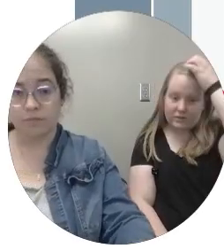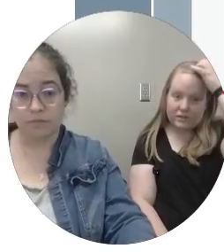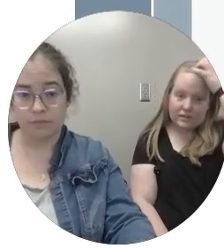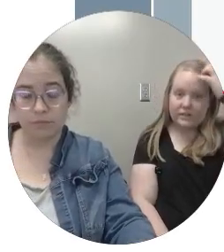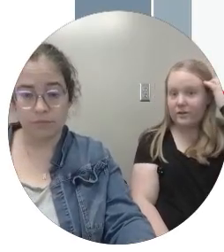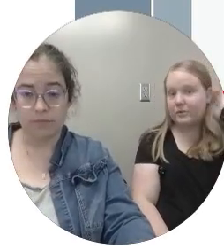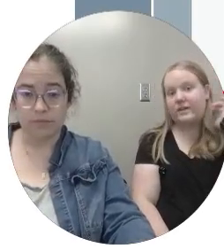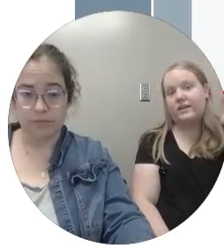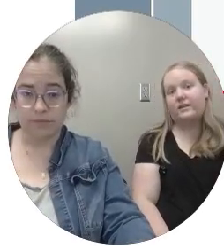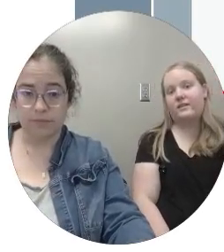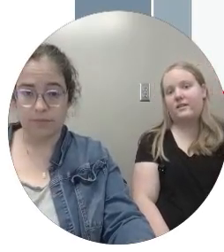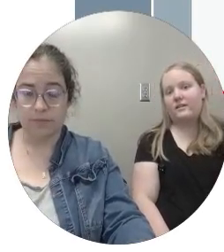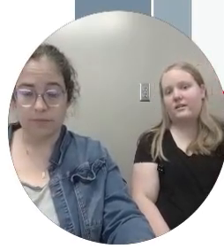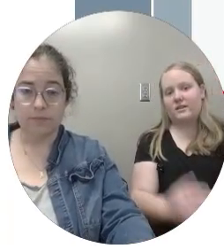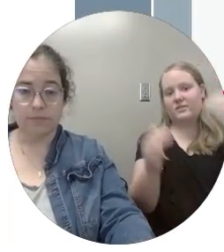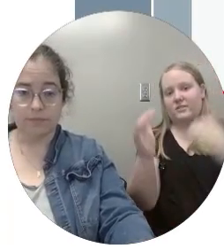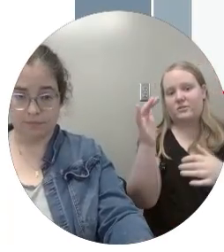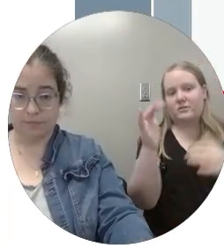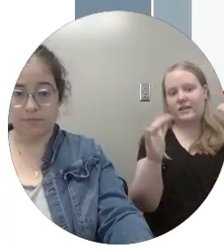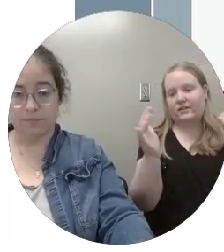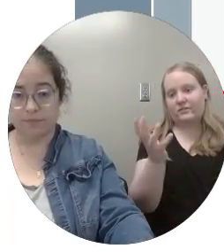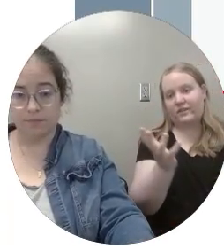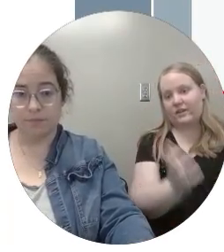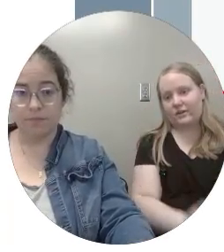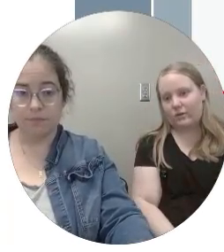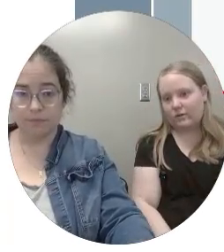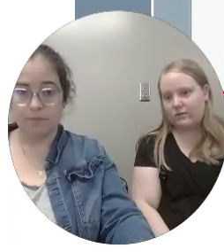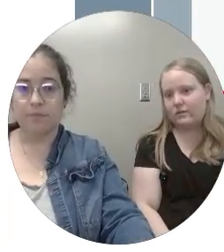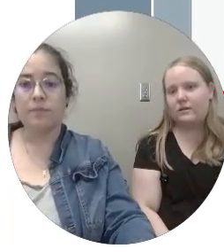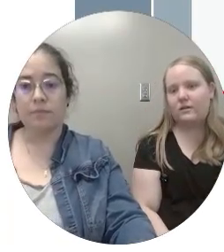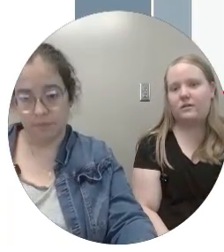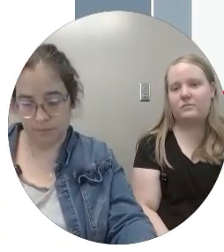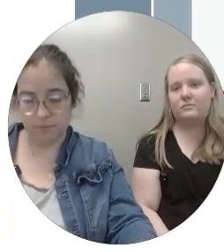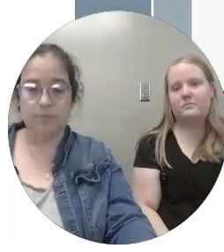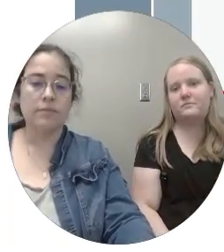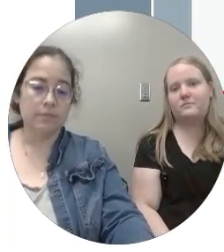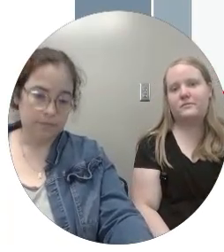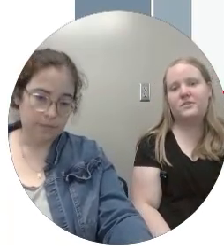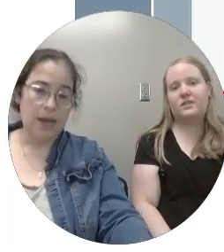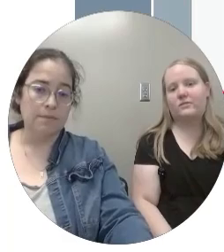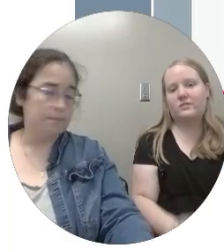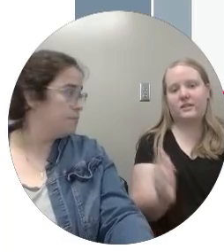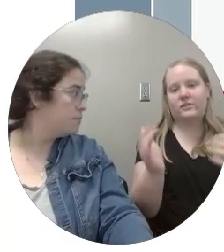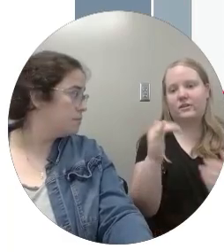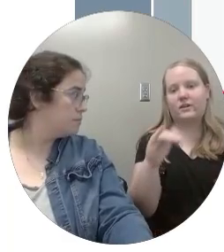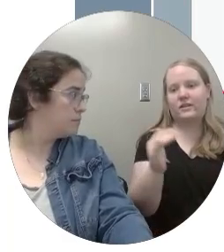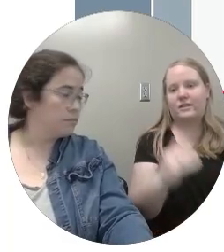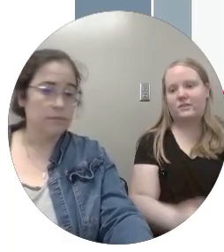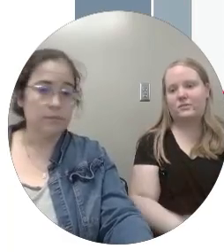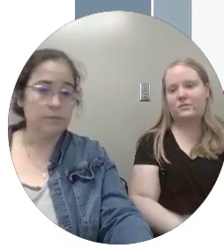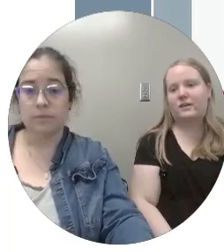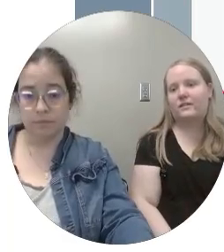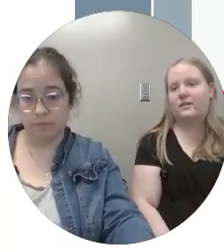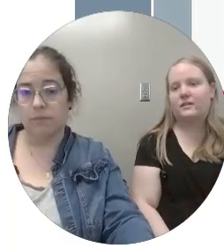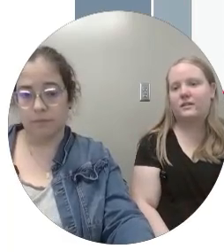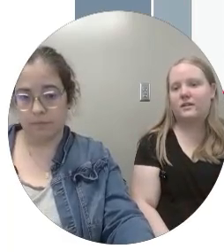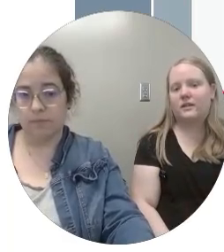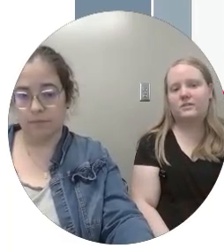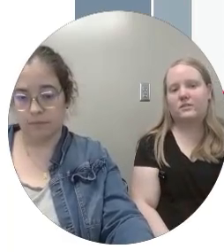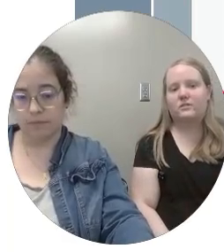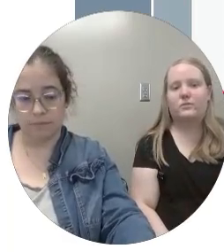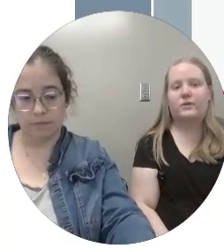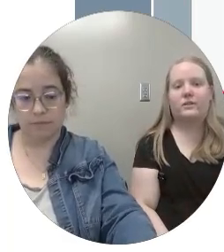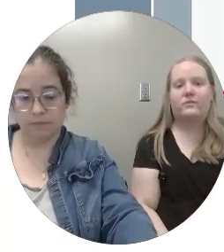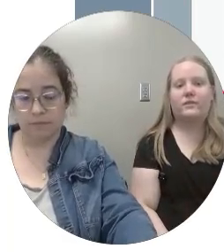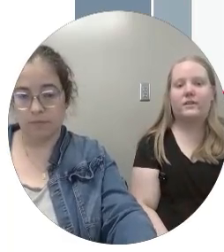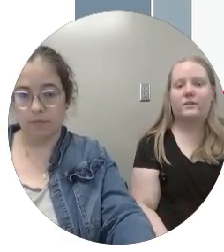of the airplane. So it was like a vehicle. That was another context we had